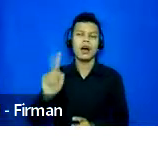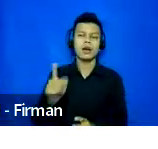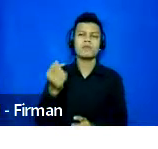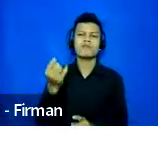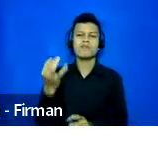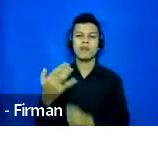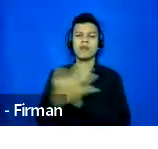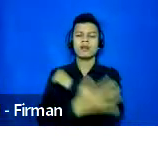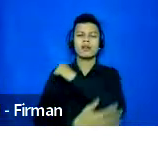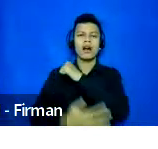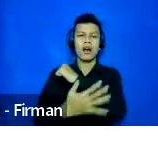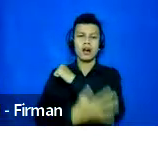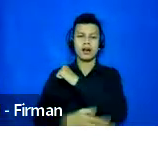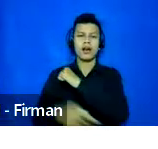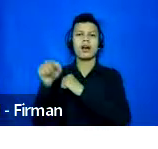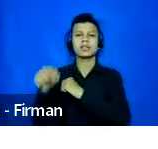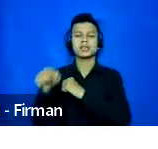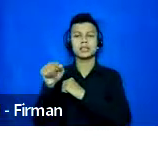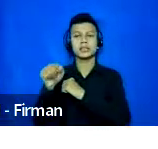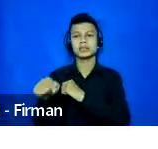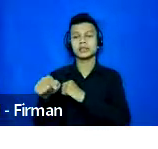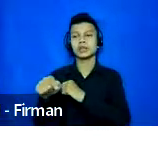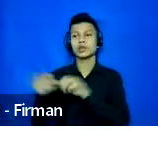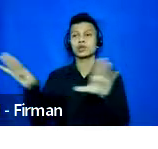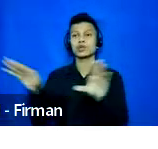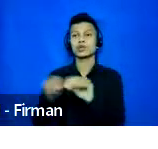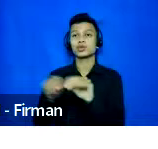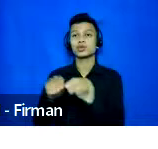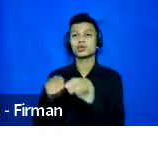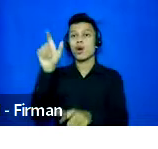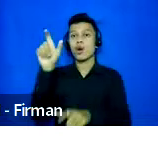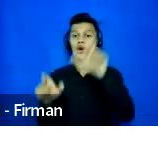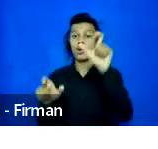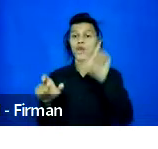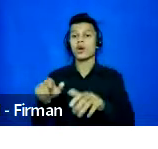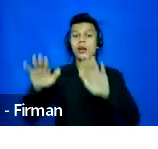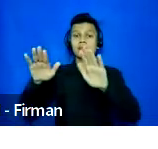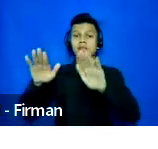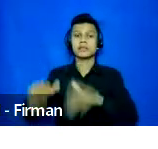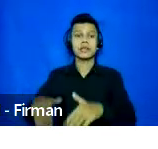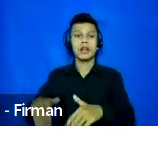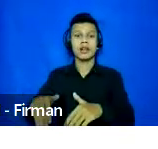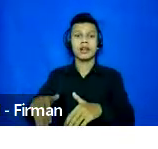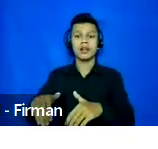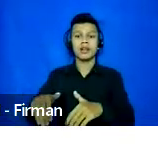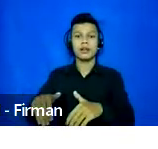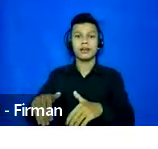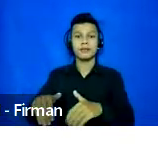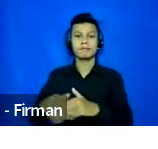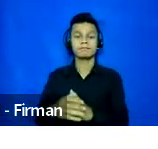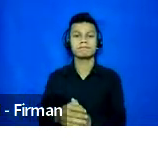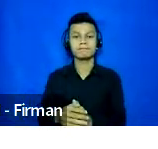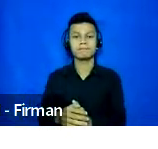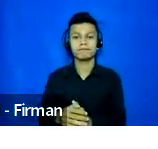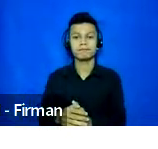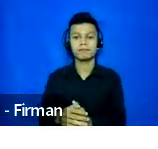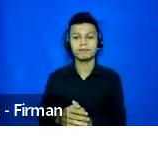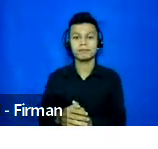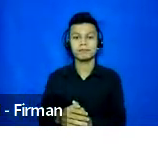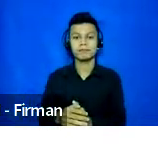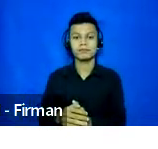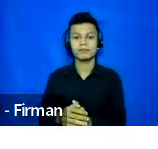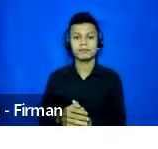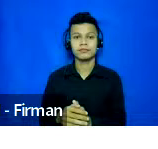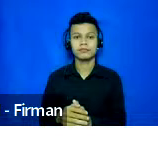of the population that does not have regular access to electricity. And these